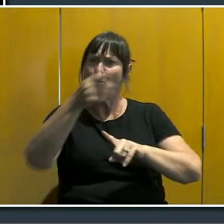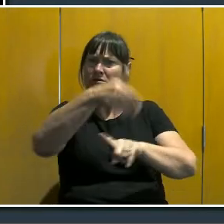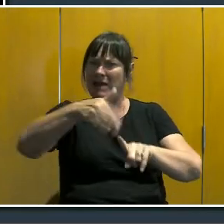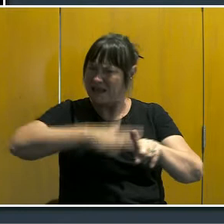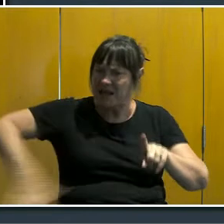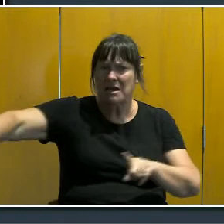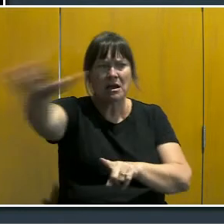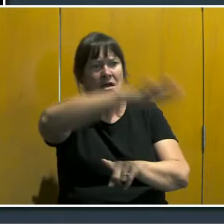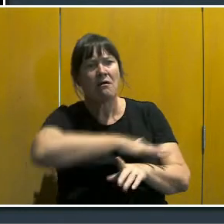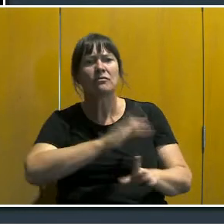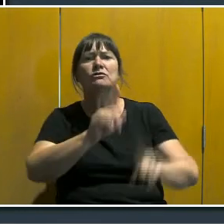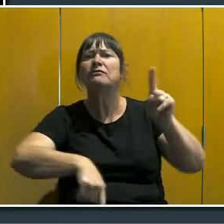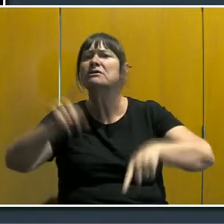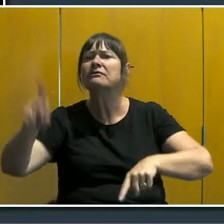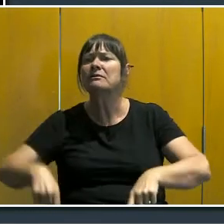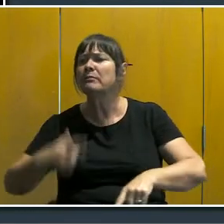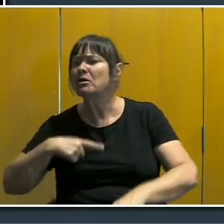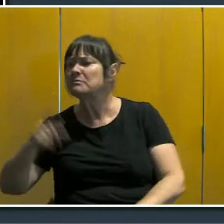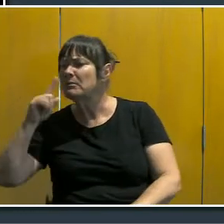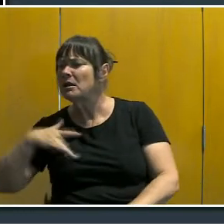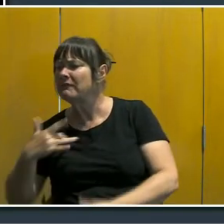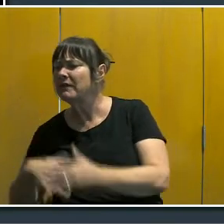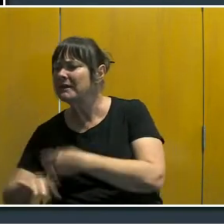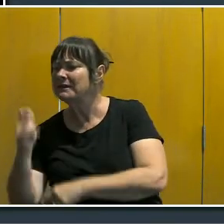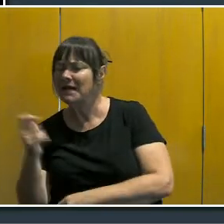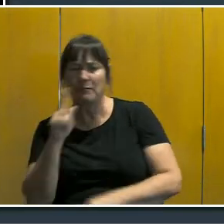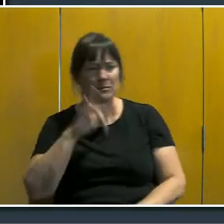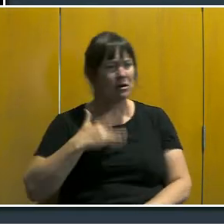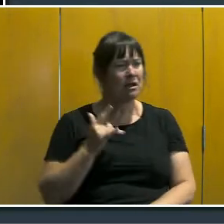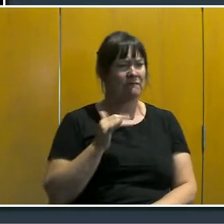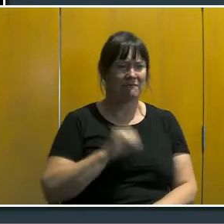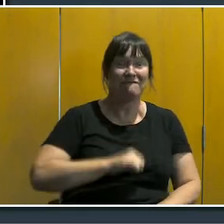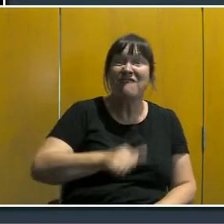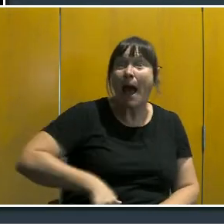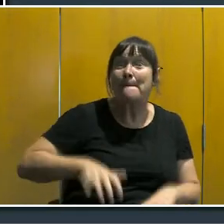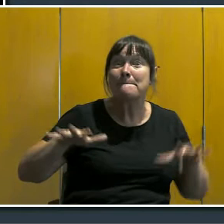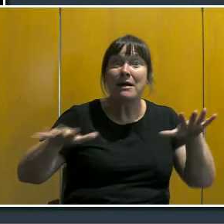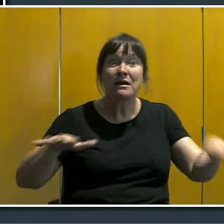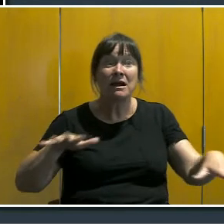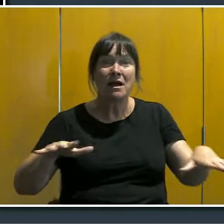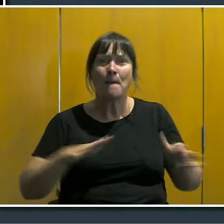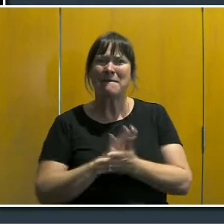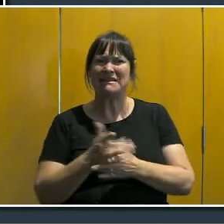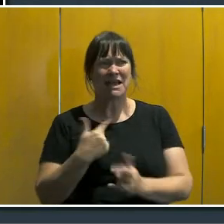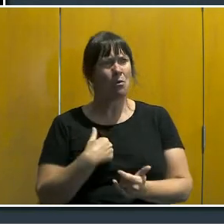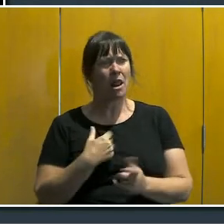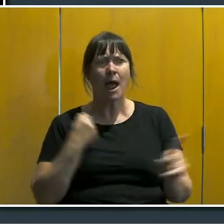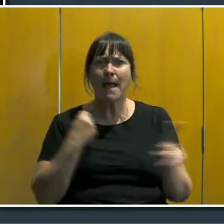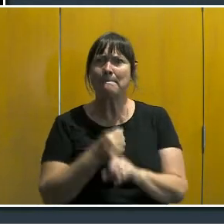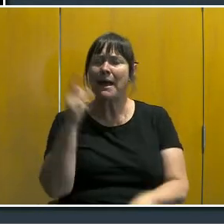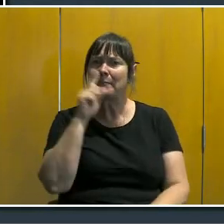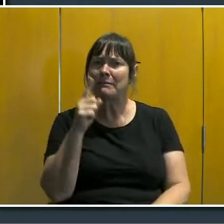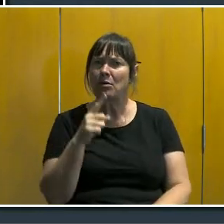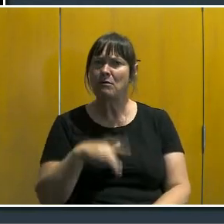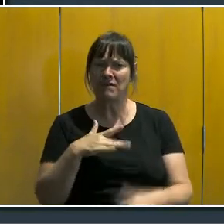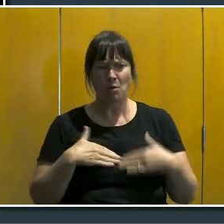overall inappropriate merger with residential properties, beginning with this proposed rate change. This will impact greatly on the